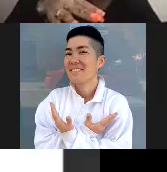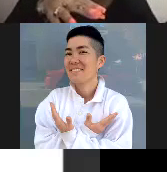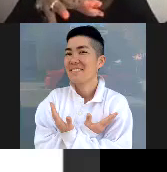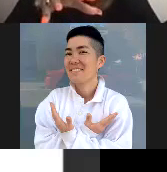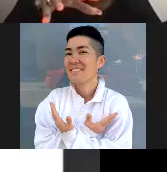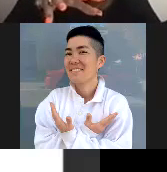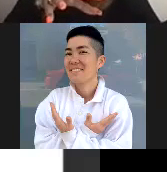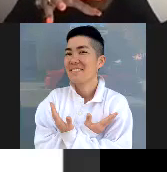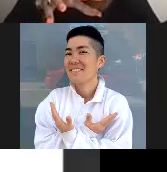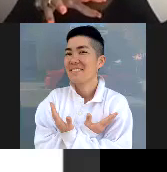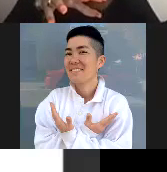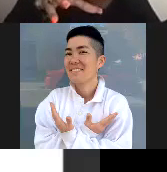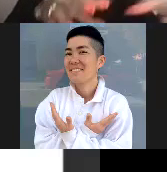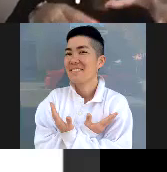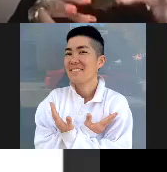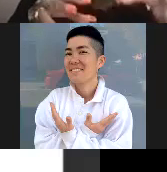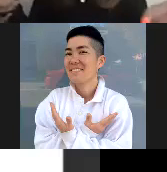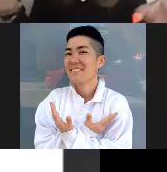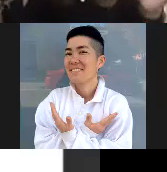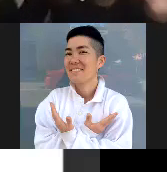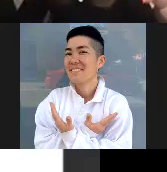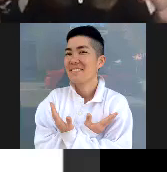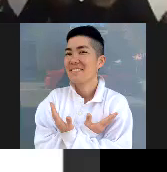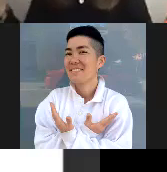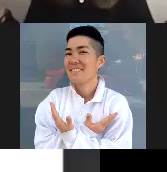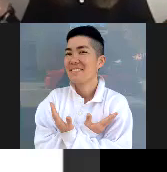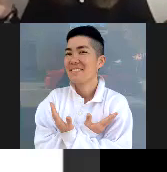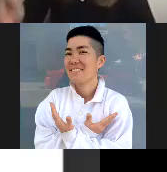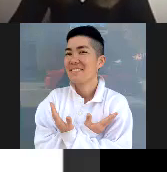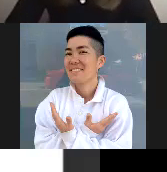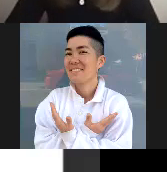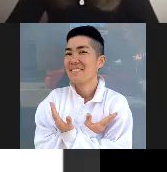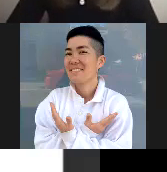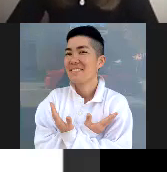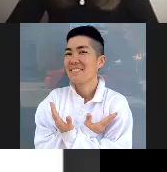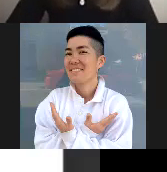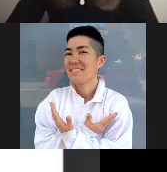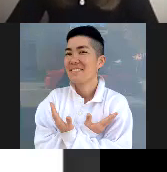can see, maybe I can do something with both sides.